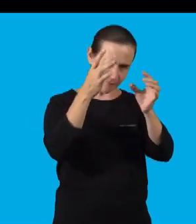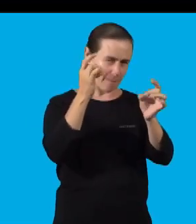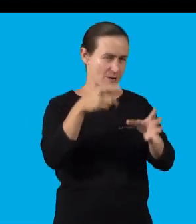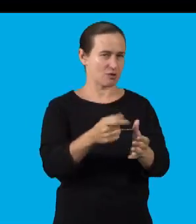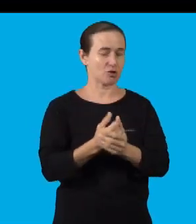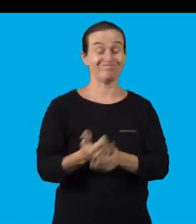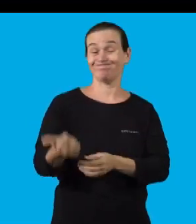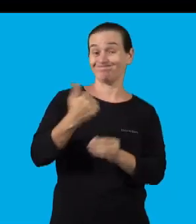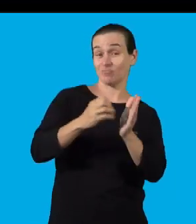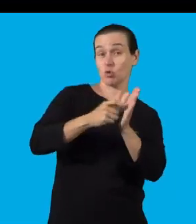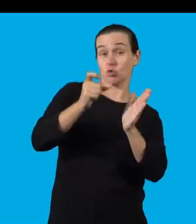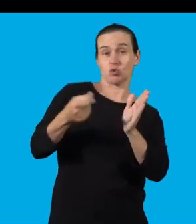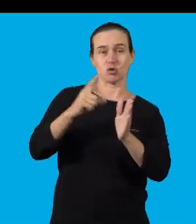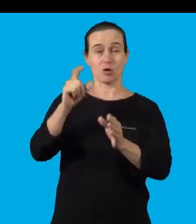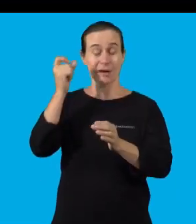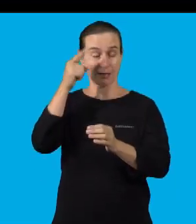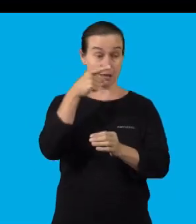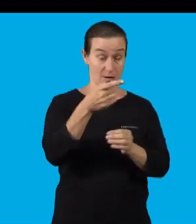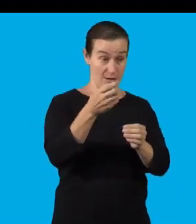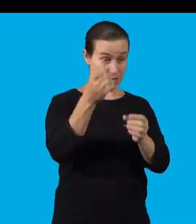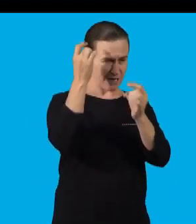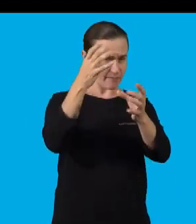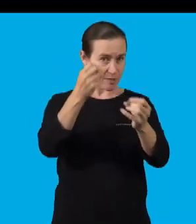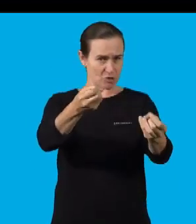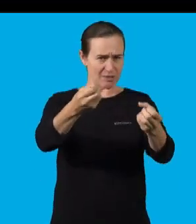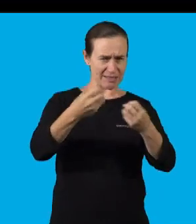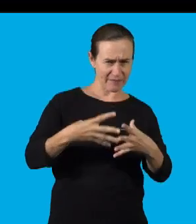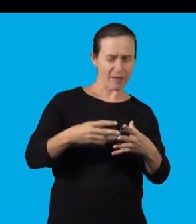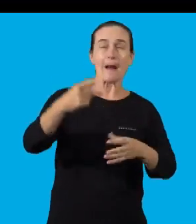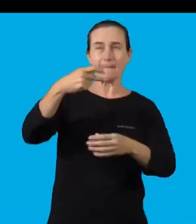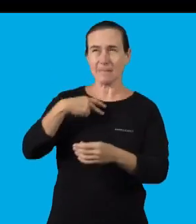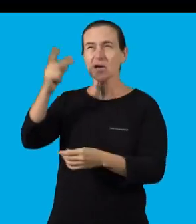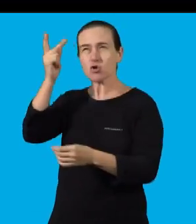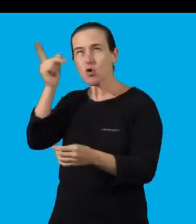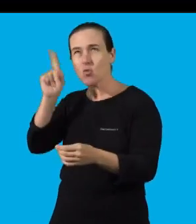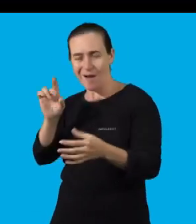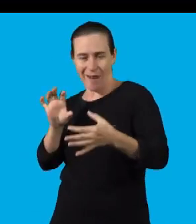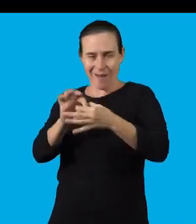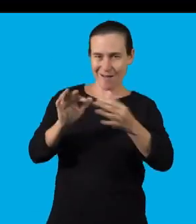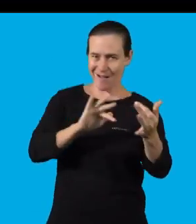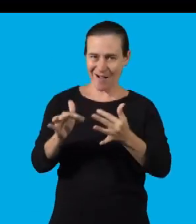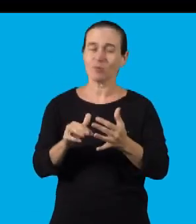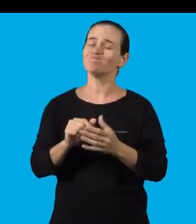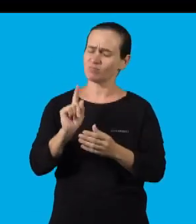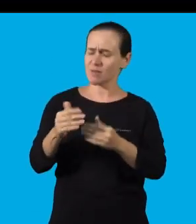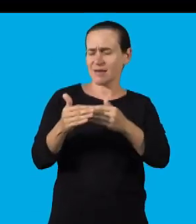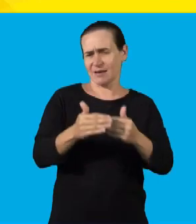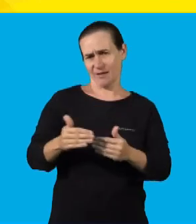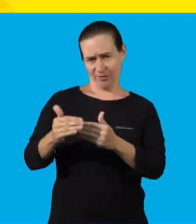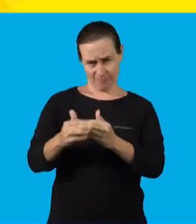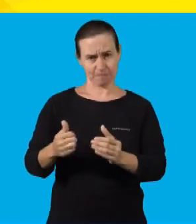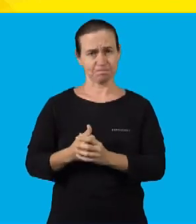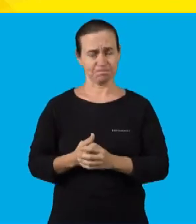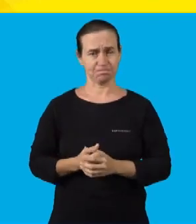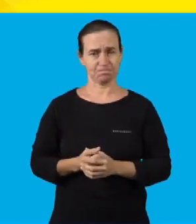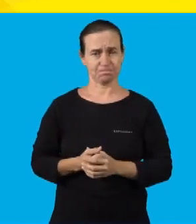And also, learners do not associate the given information with what they already know. So those are the things that you should be careful